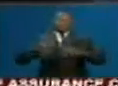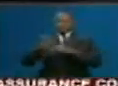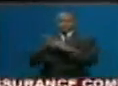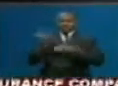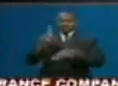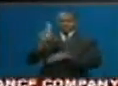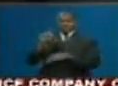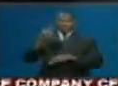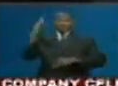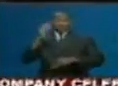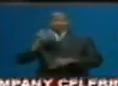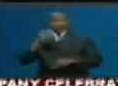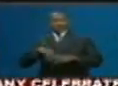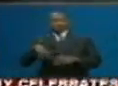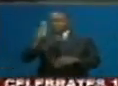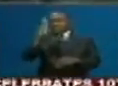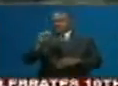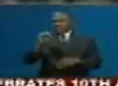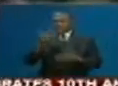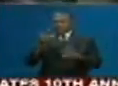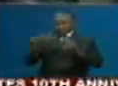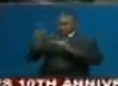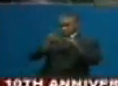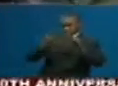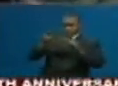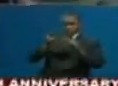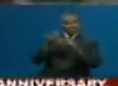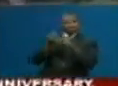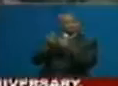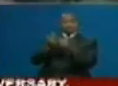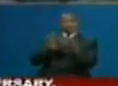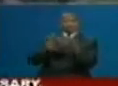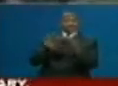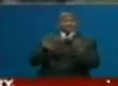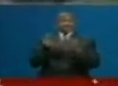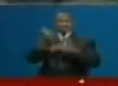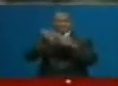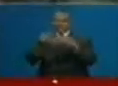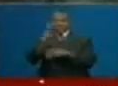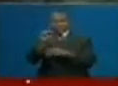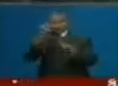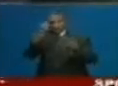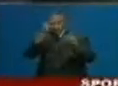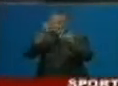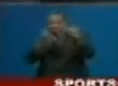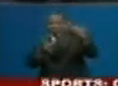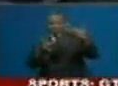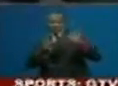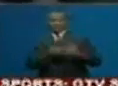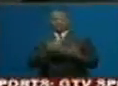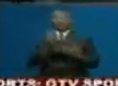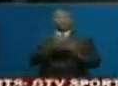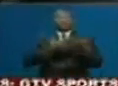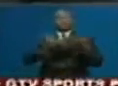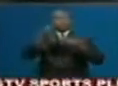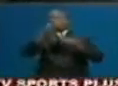UN, it is reported that the UN followed with keen interest Ghana's approach towards the Millennium Development Goals, some of